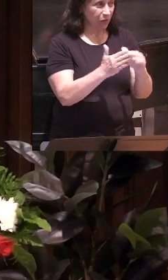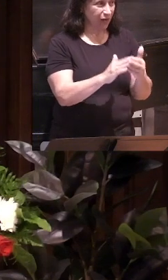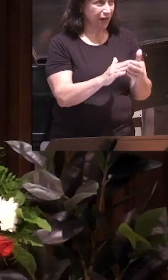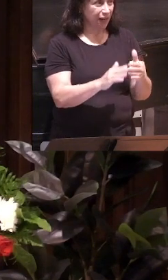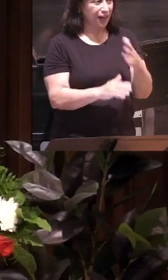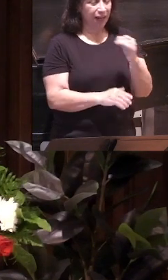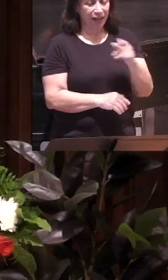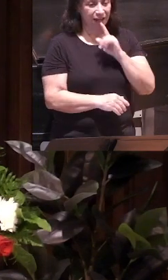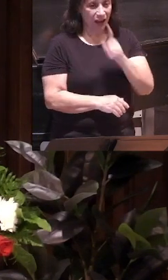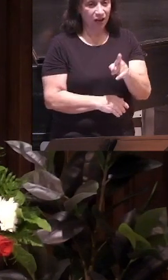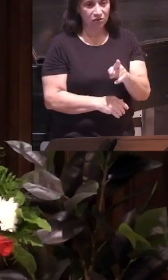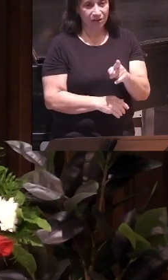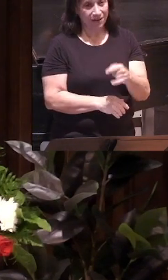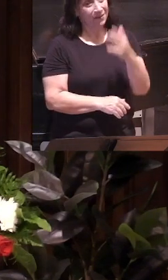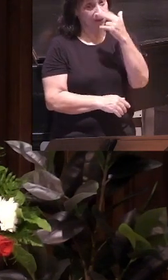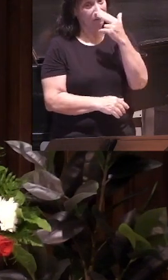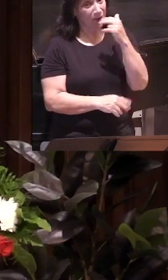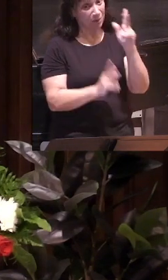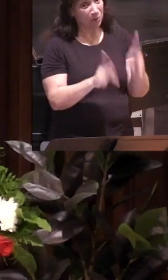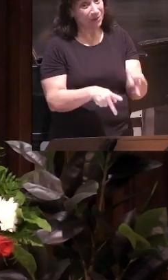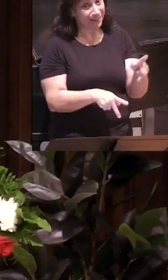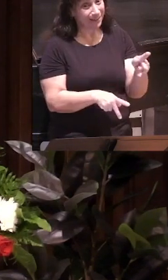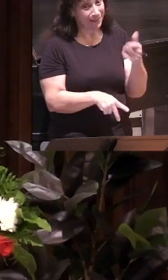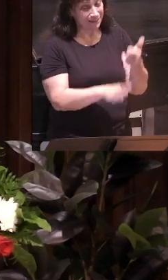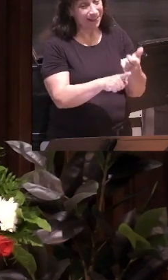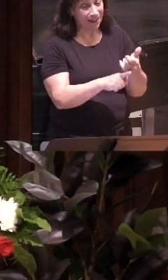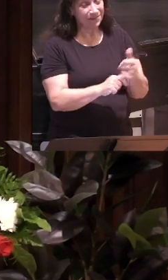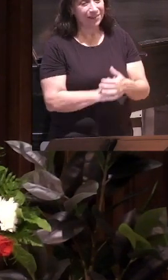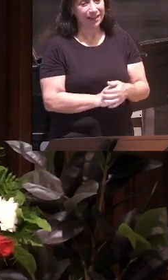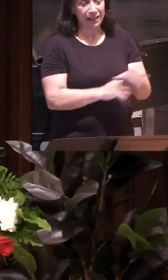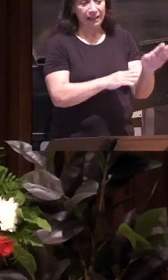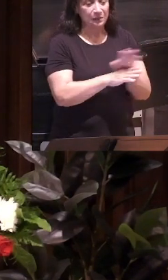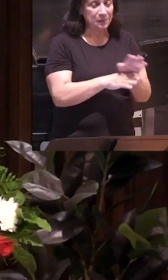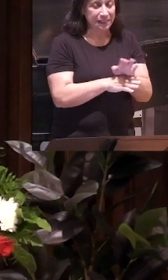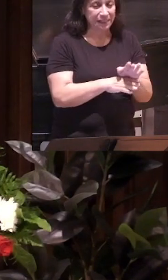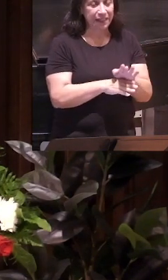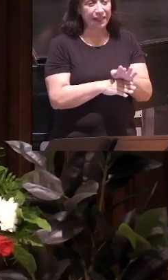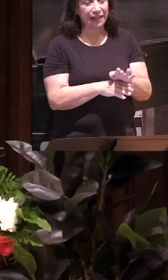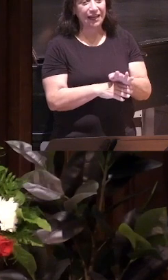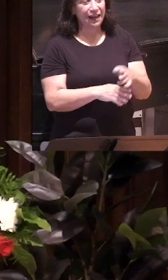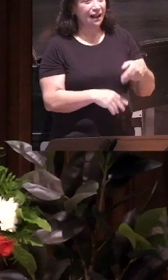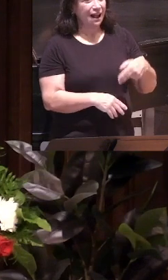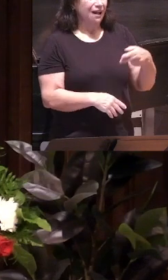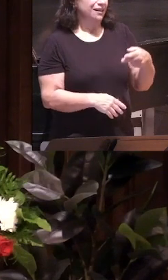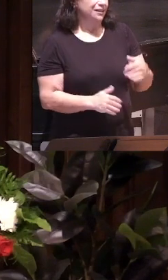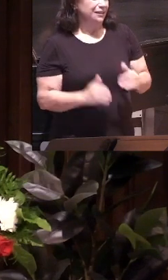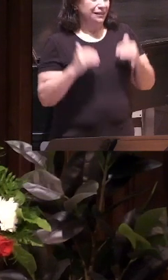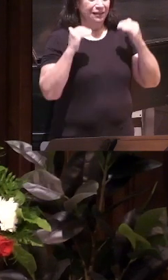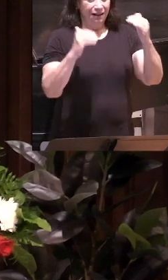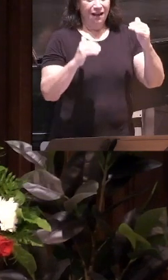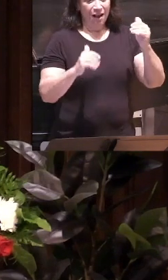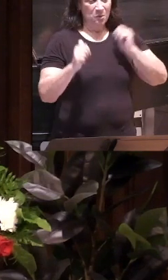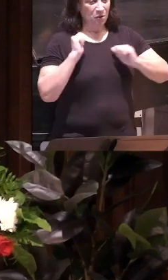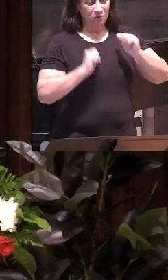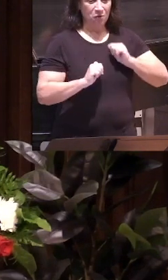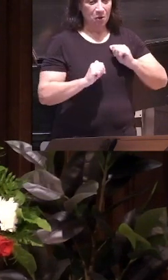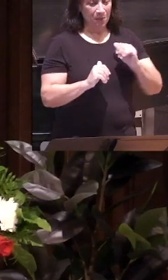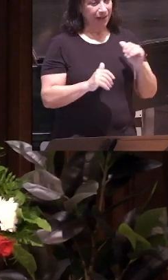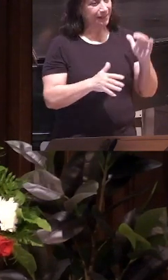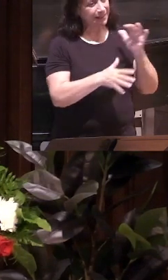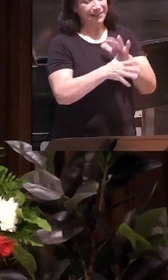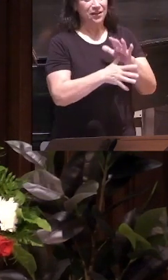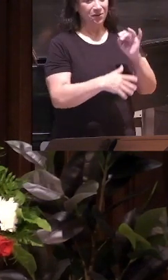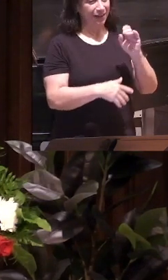and actually very, very funny. He was a busy, high-performing senior executive in a